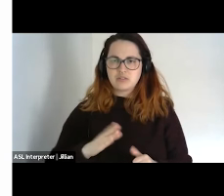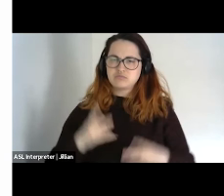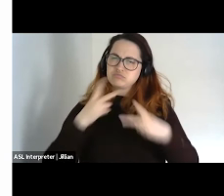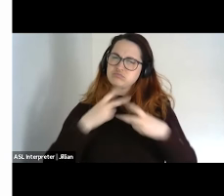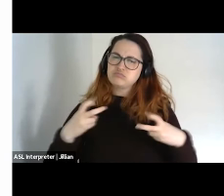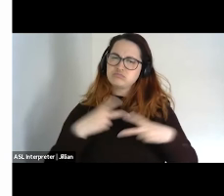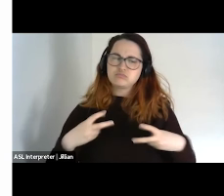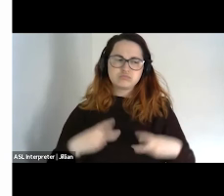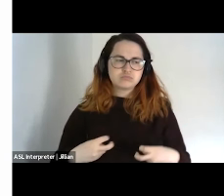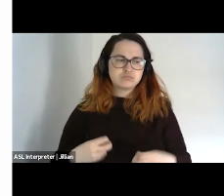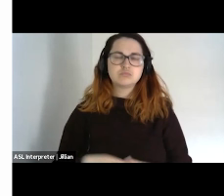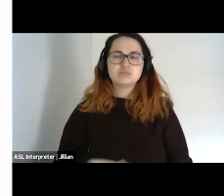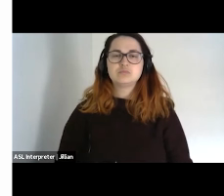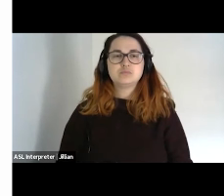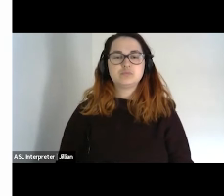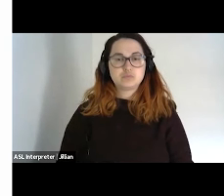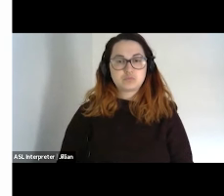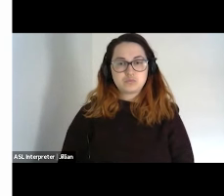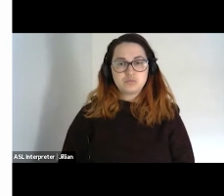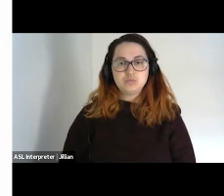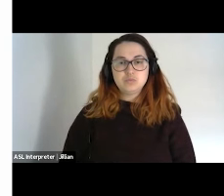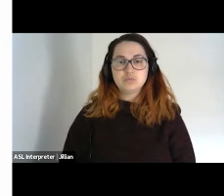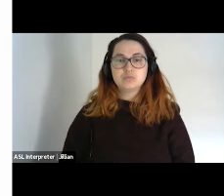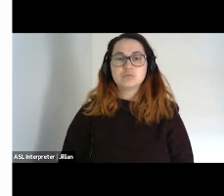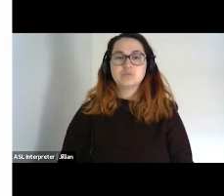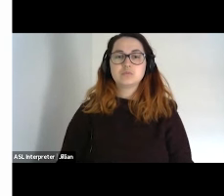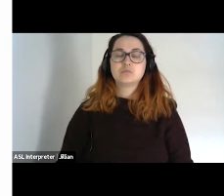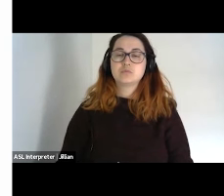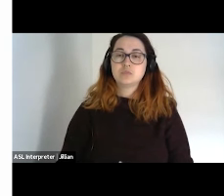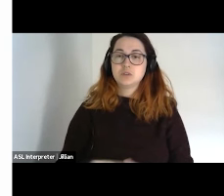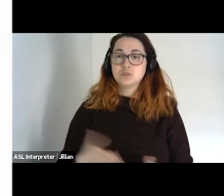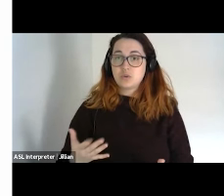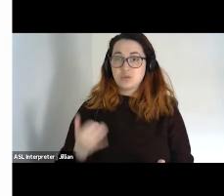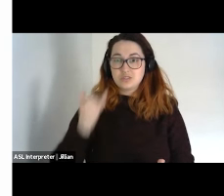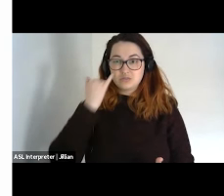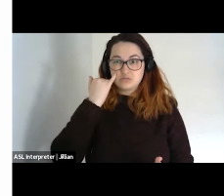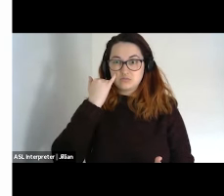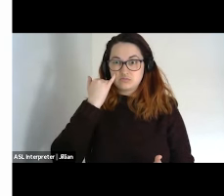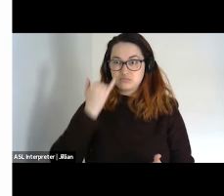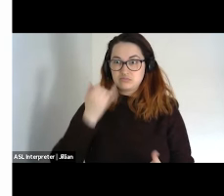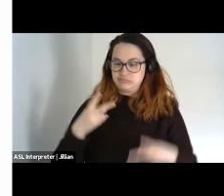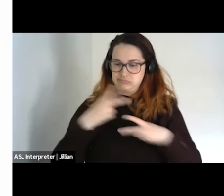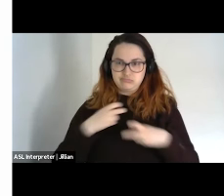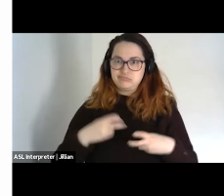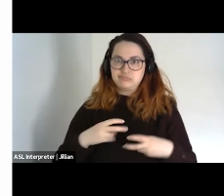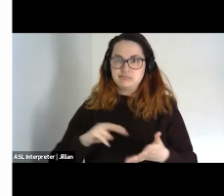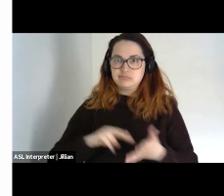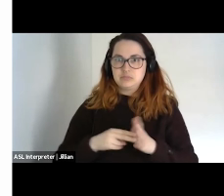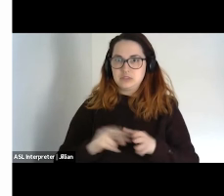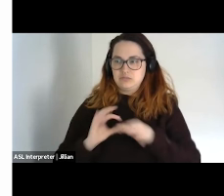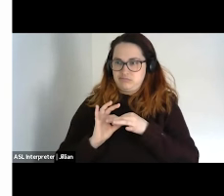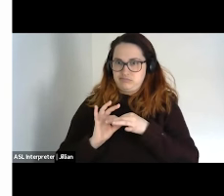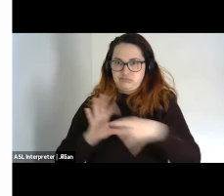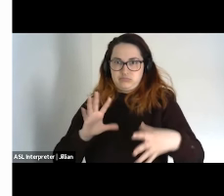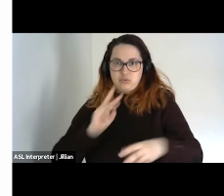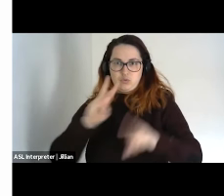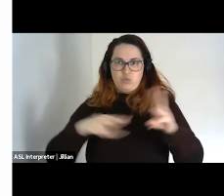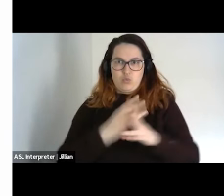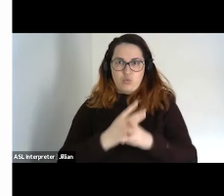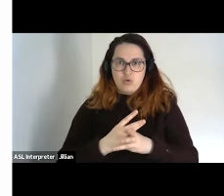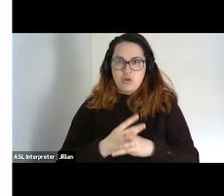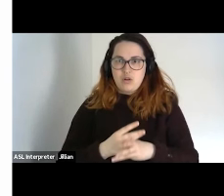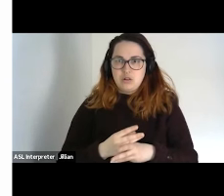which may result in us being stressed, depressed, and not connected with ourselves and the world. Or alternatively, our sadness may